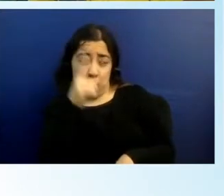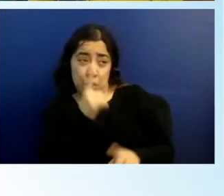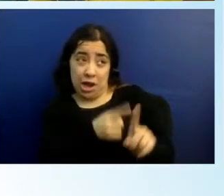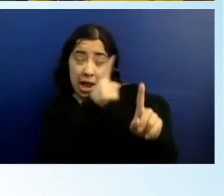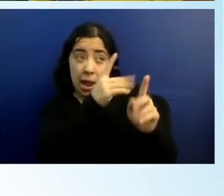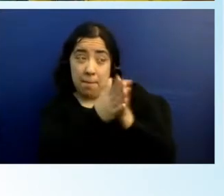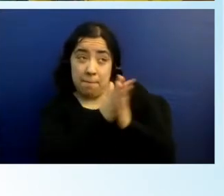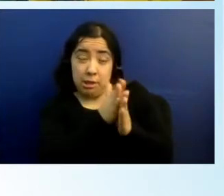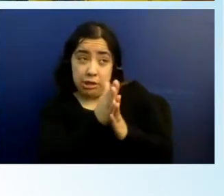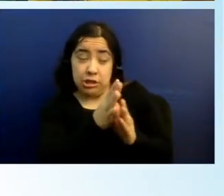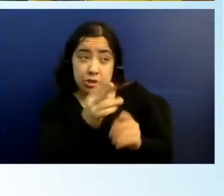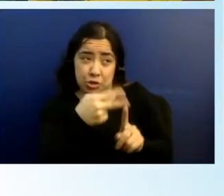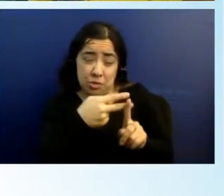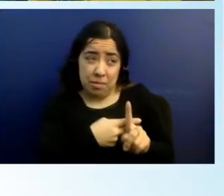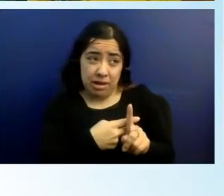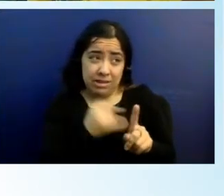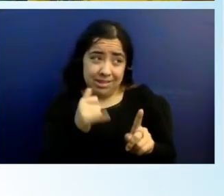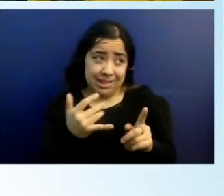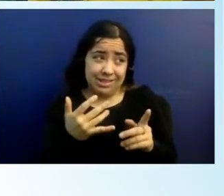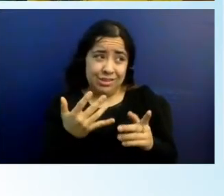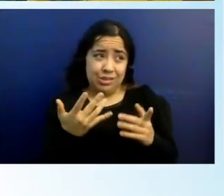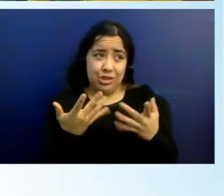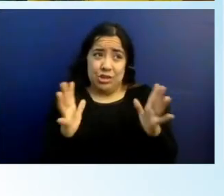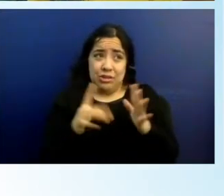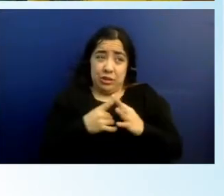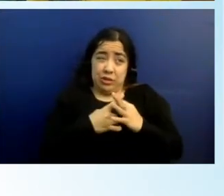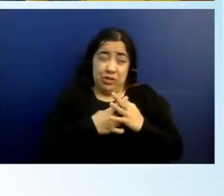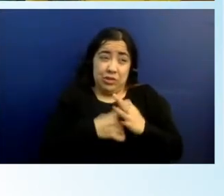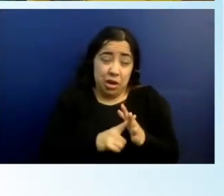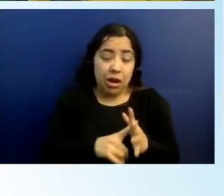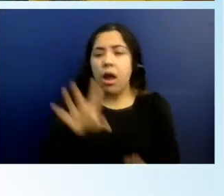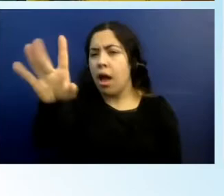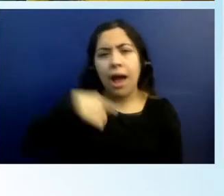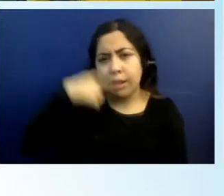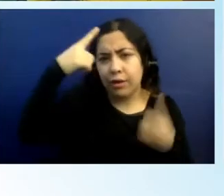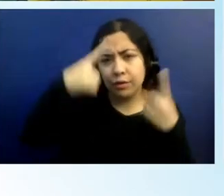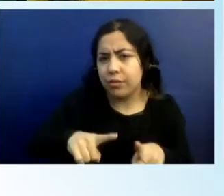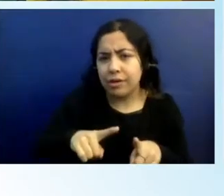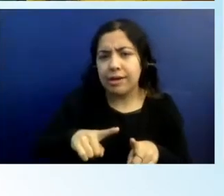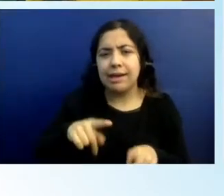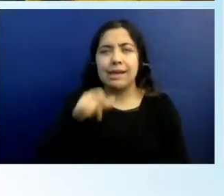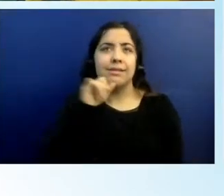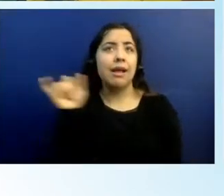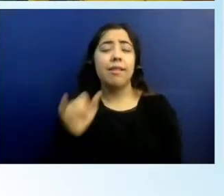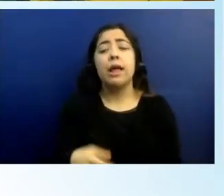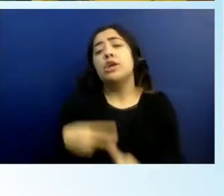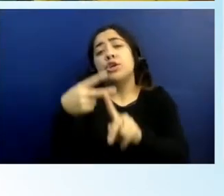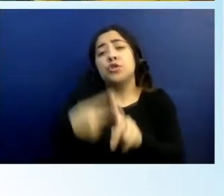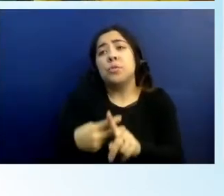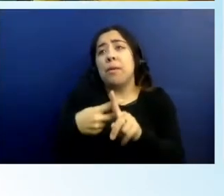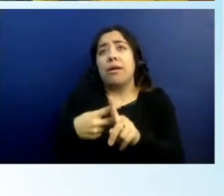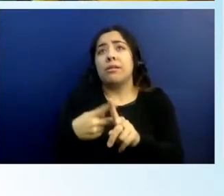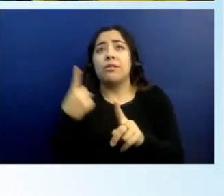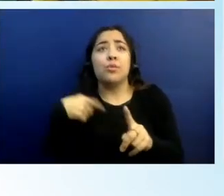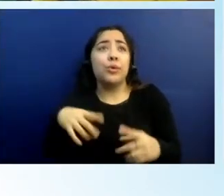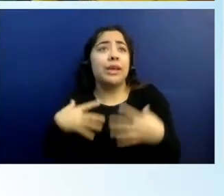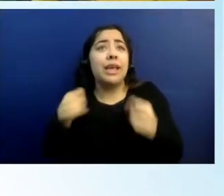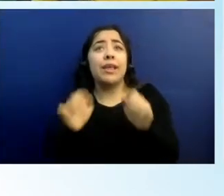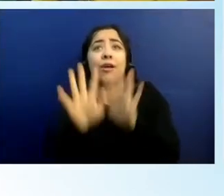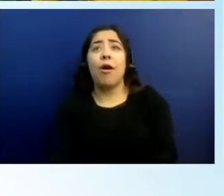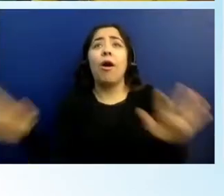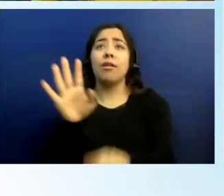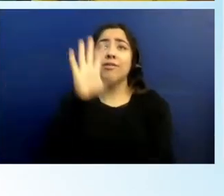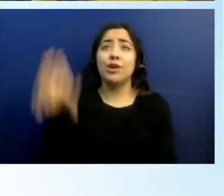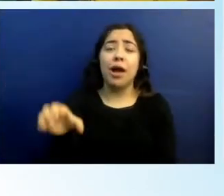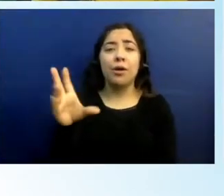absolutely agree. It was never meant to just be, we're going to get healed as a city in 2 months. But instead,